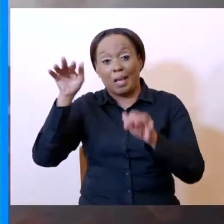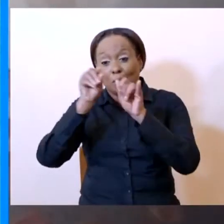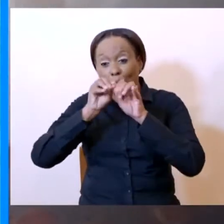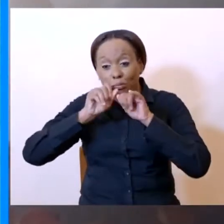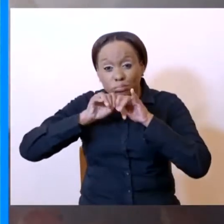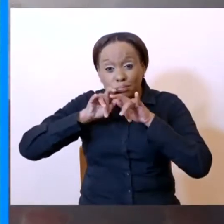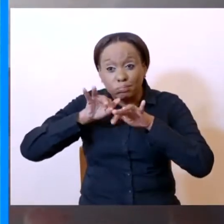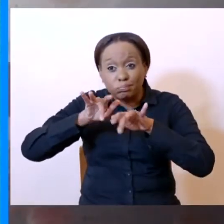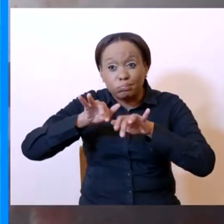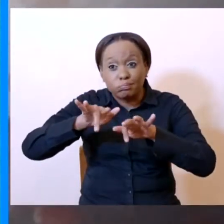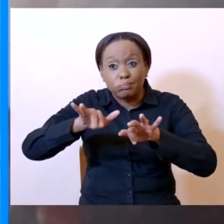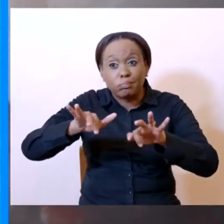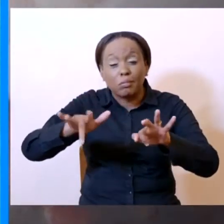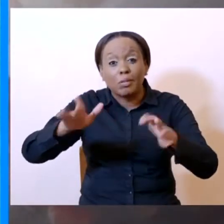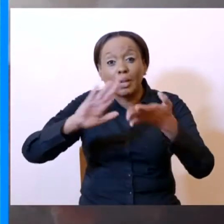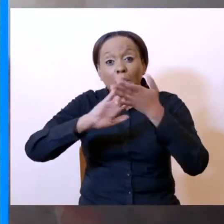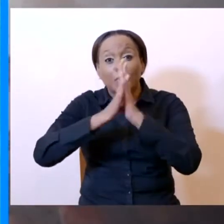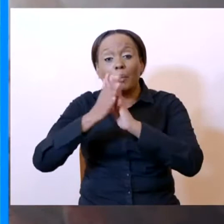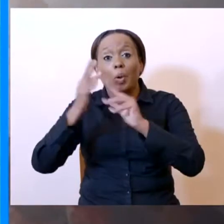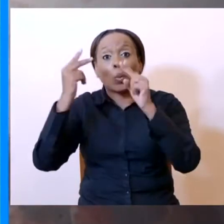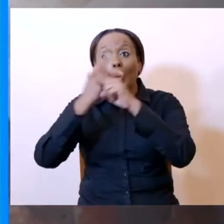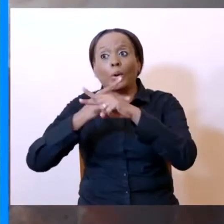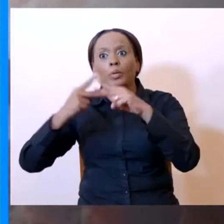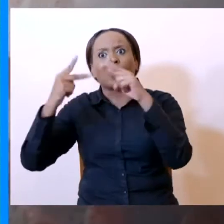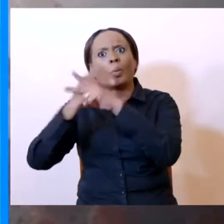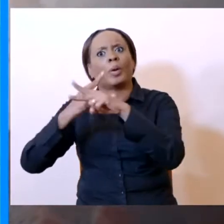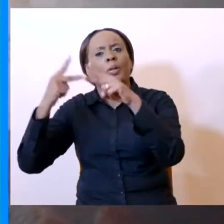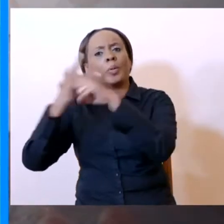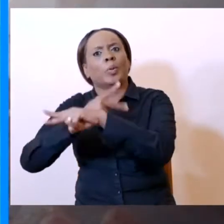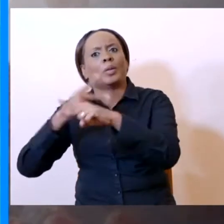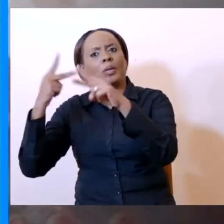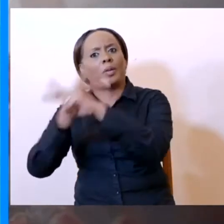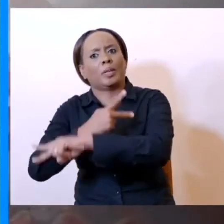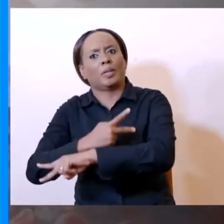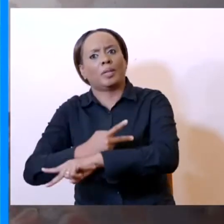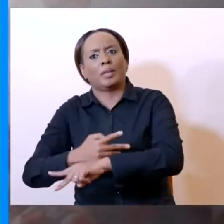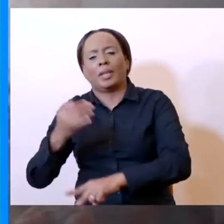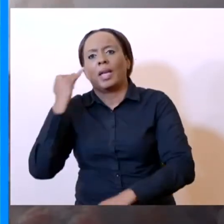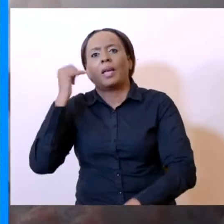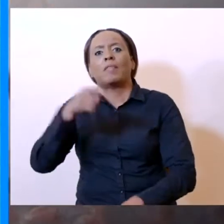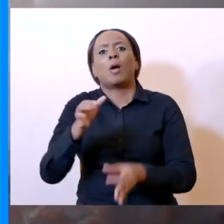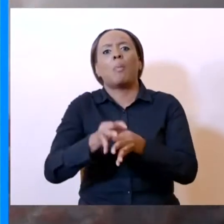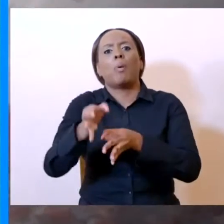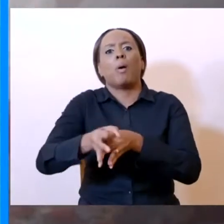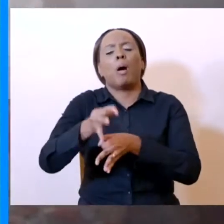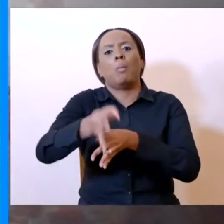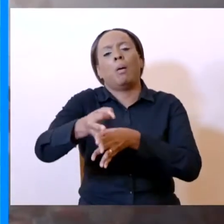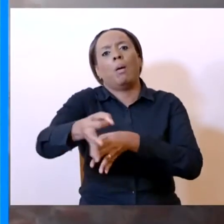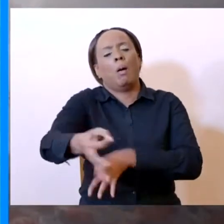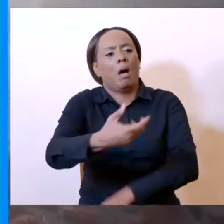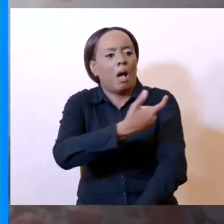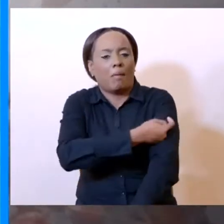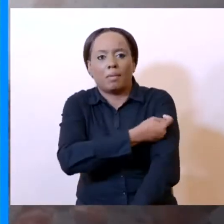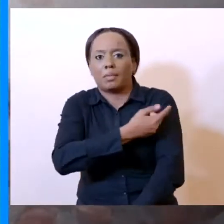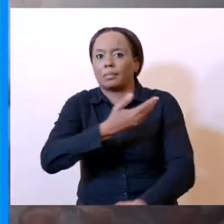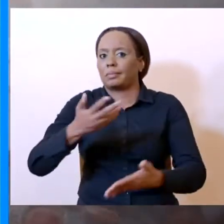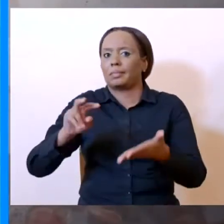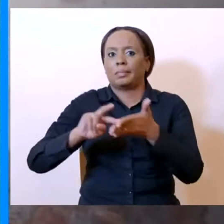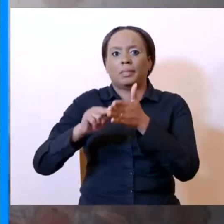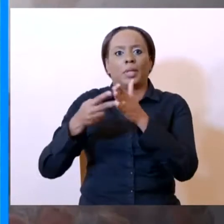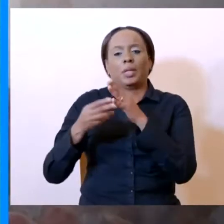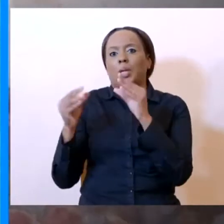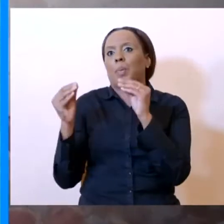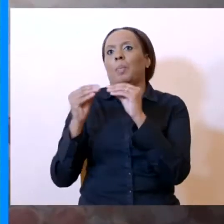and mutating. And the longer that this environment or the population takes to be immunized, the more variants